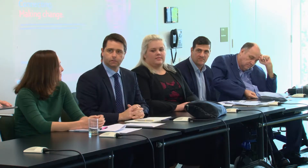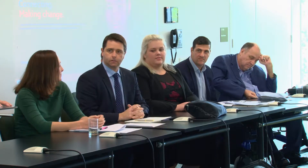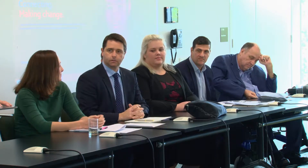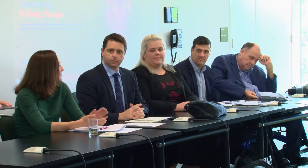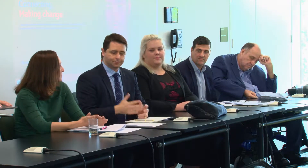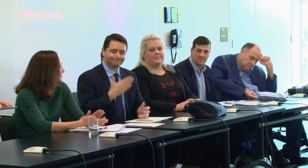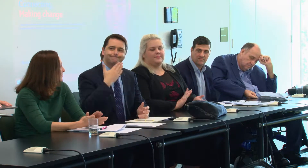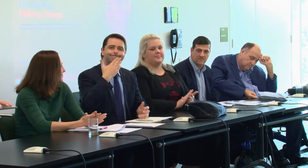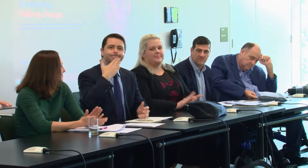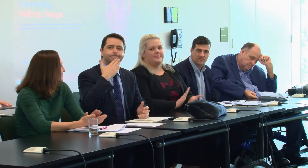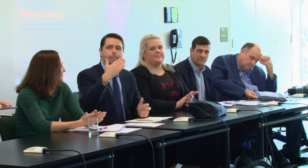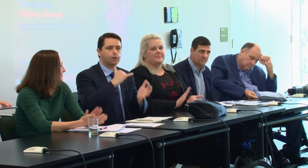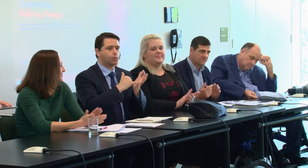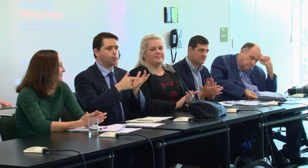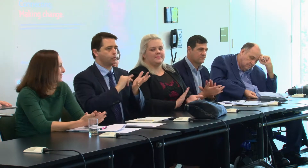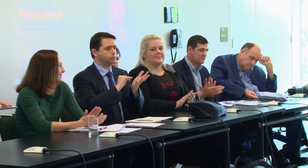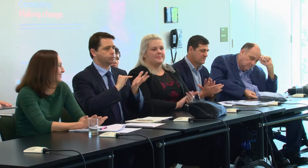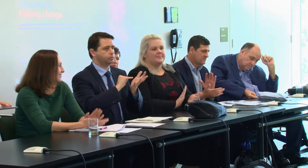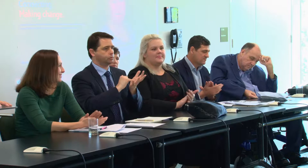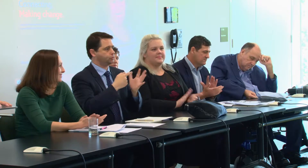Thank you.